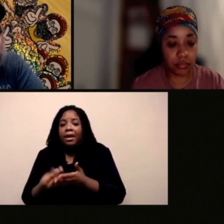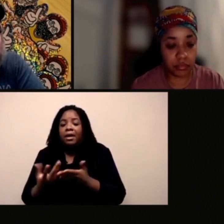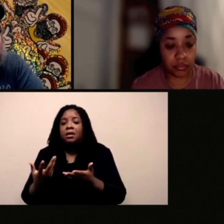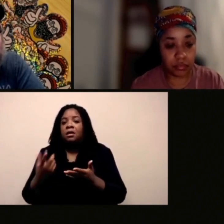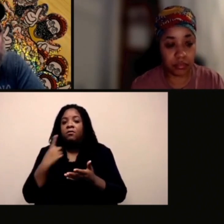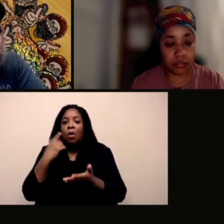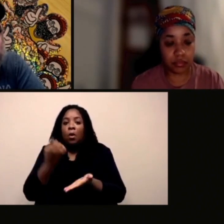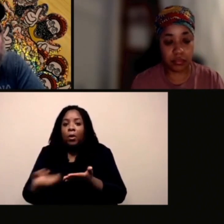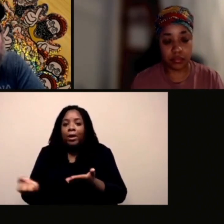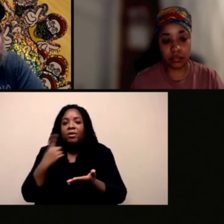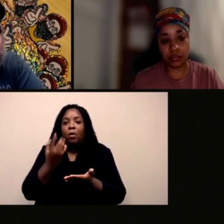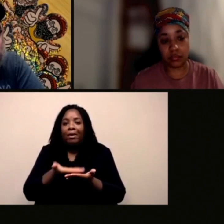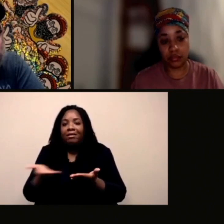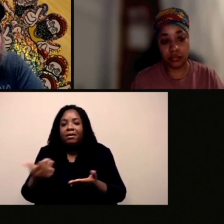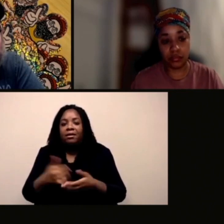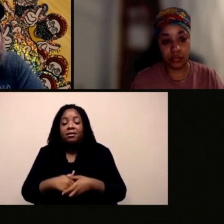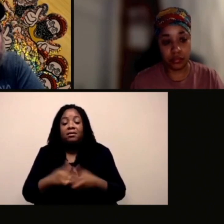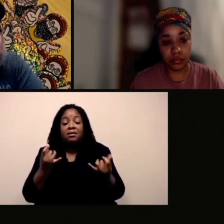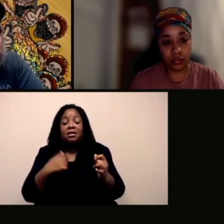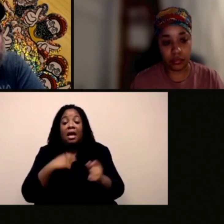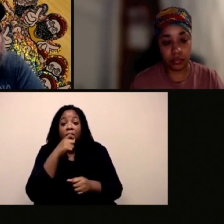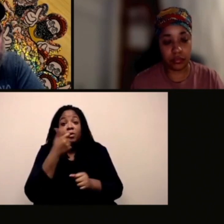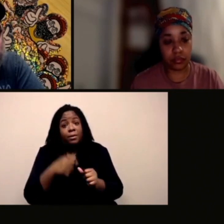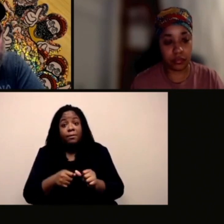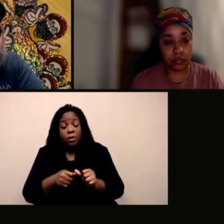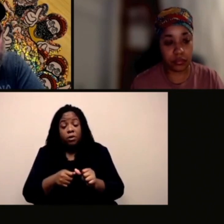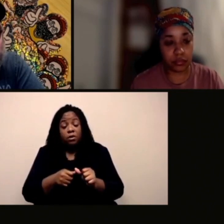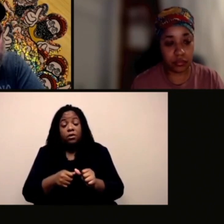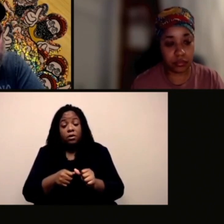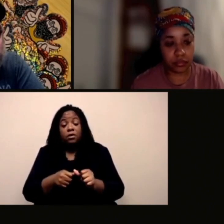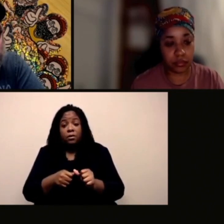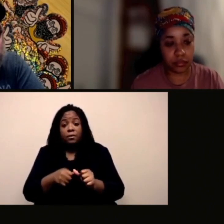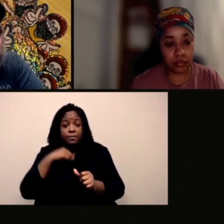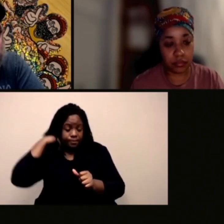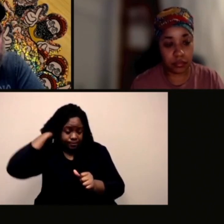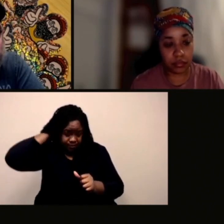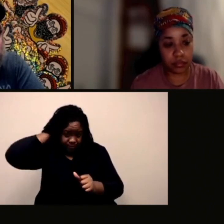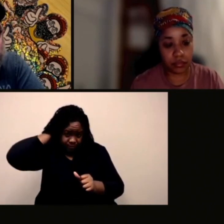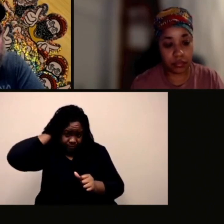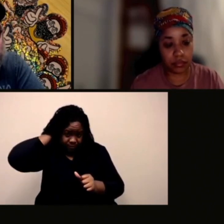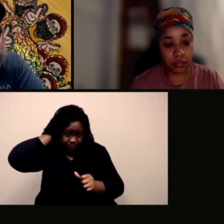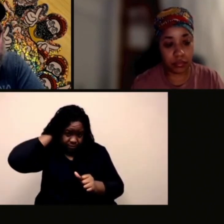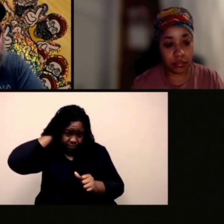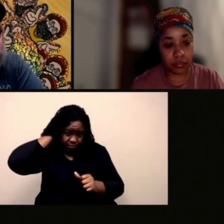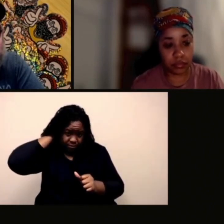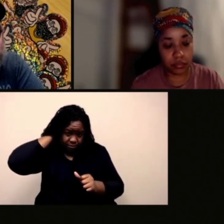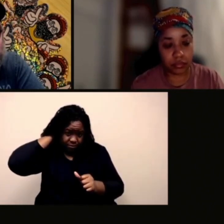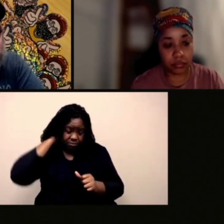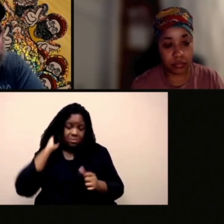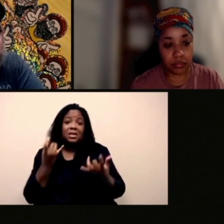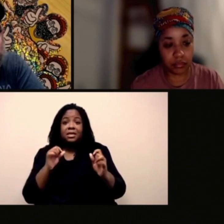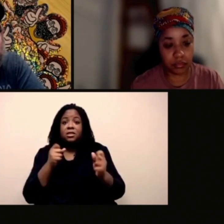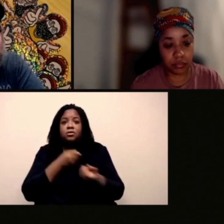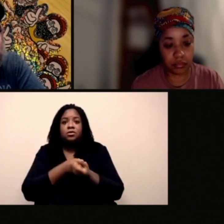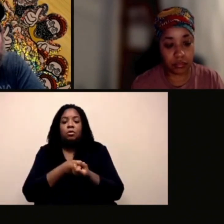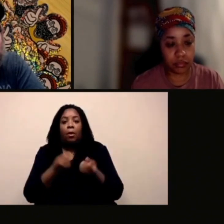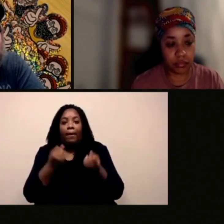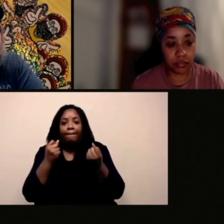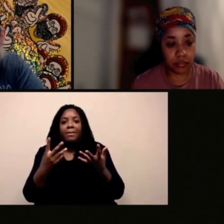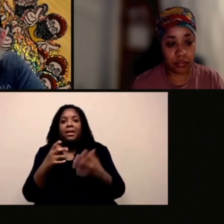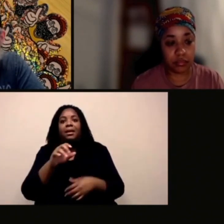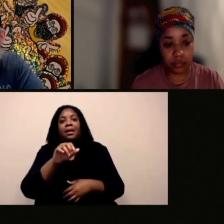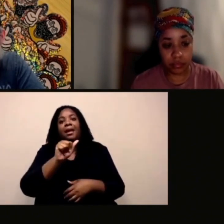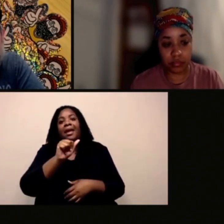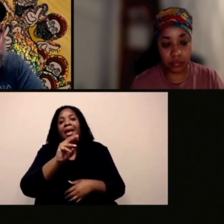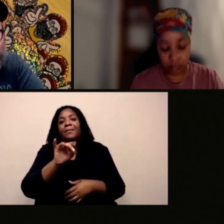mean, I remember, and I still support so many Amazon wish lists